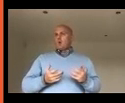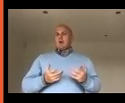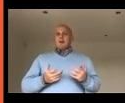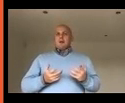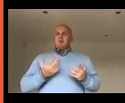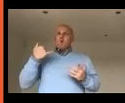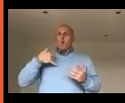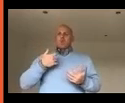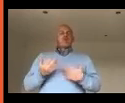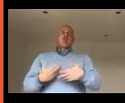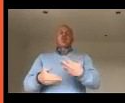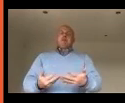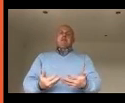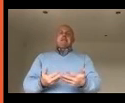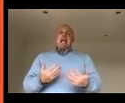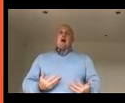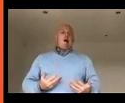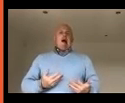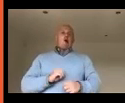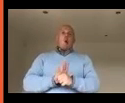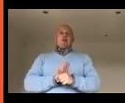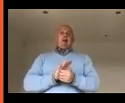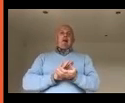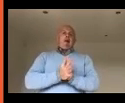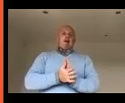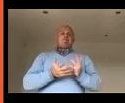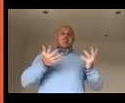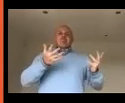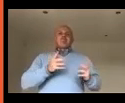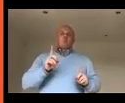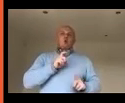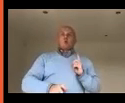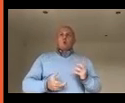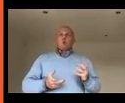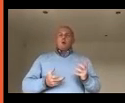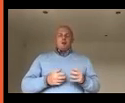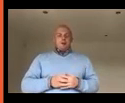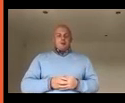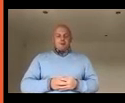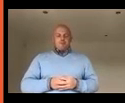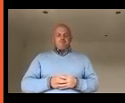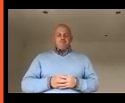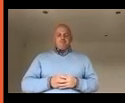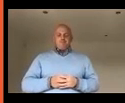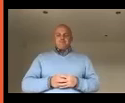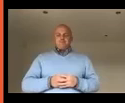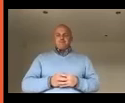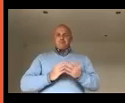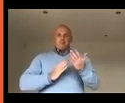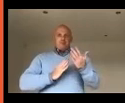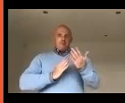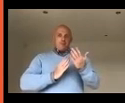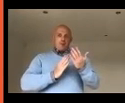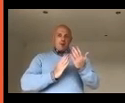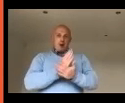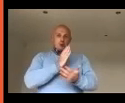keep going? Again, making sure that the community does need your organisation, that you've got people that want to come